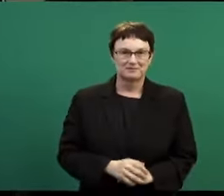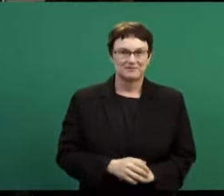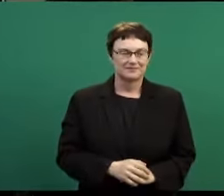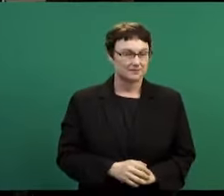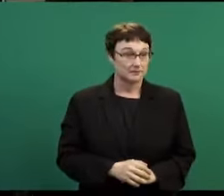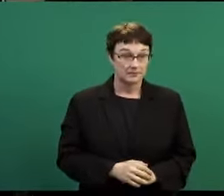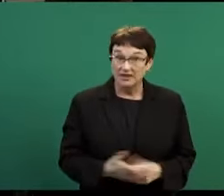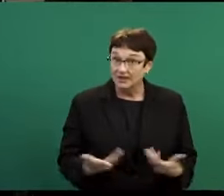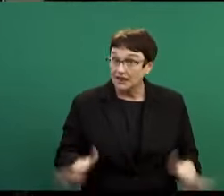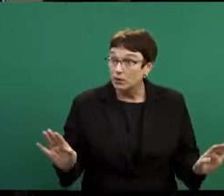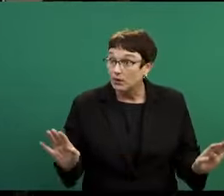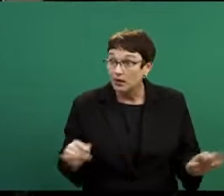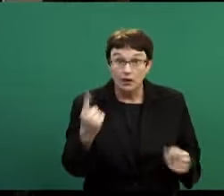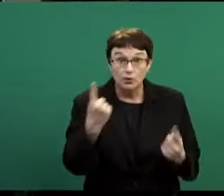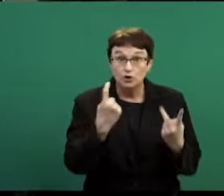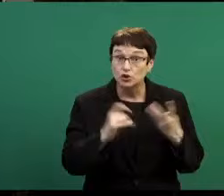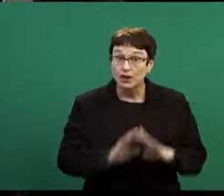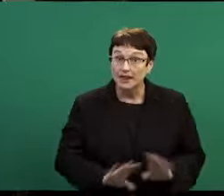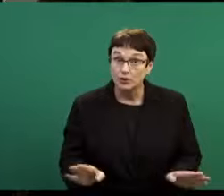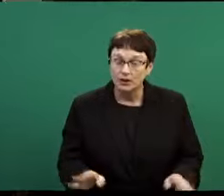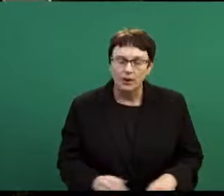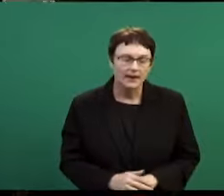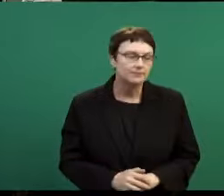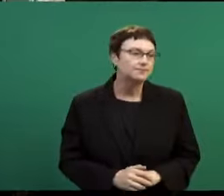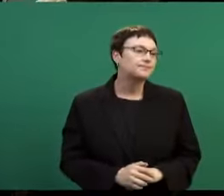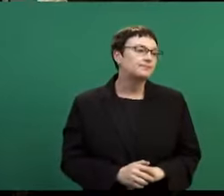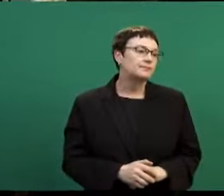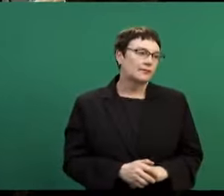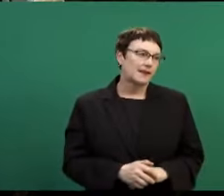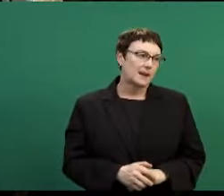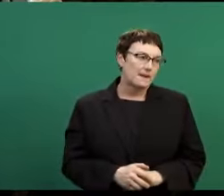Is that it? Okay.